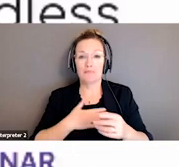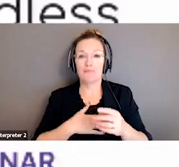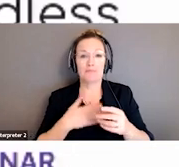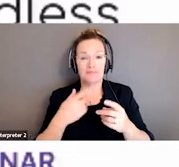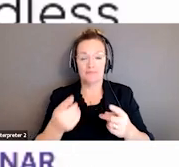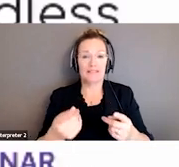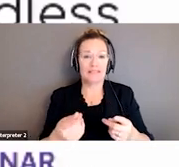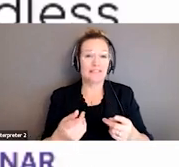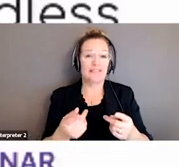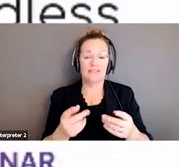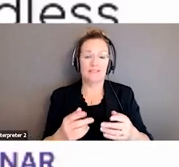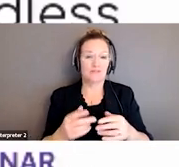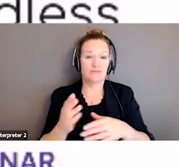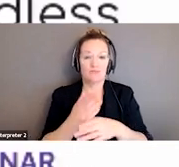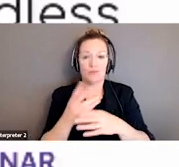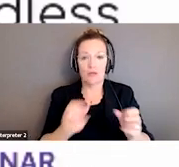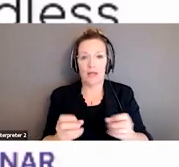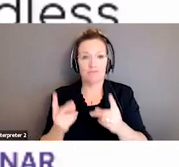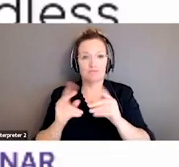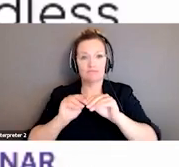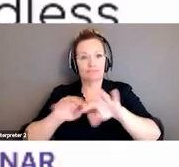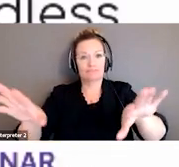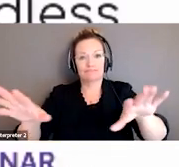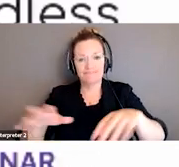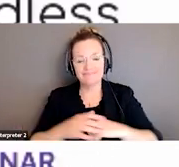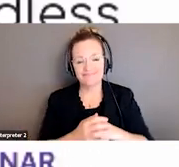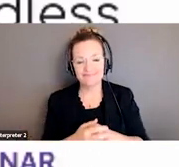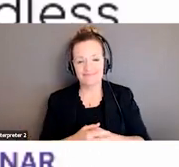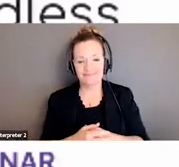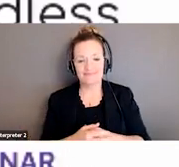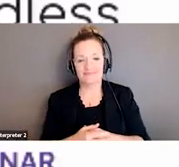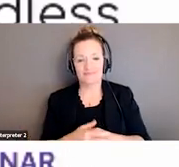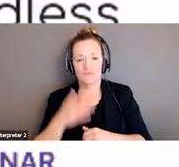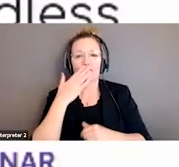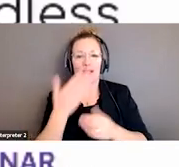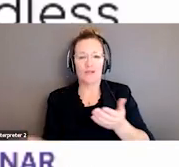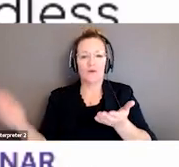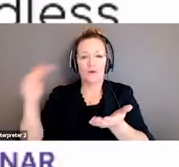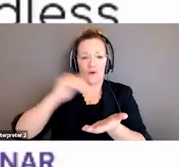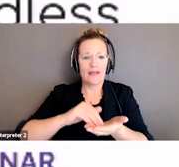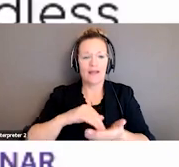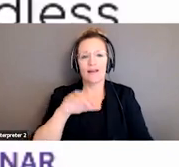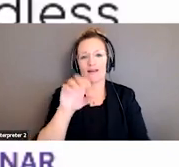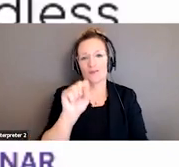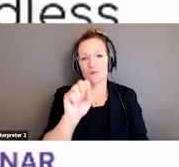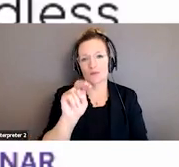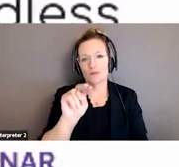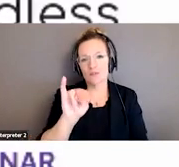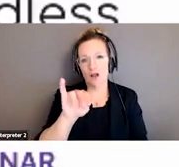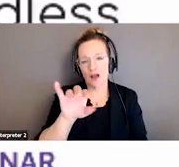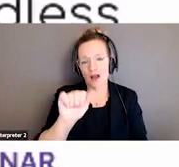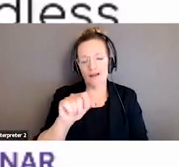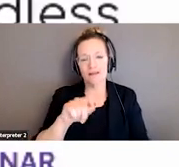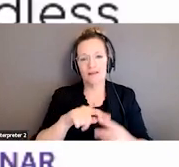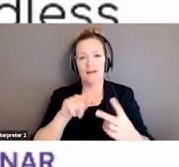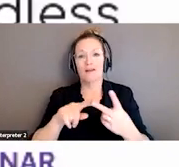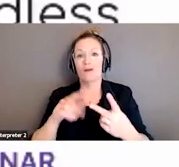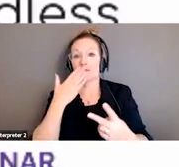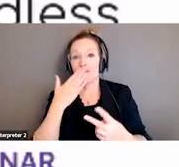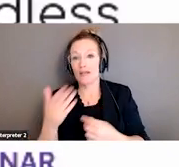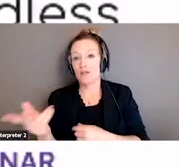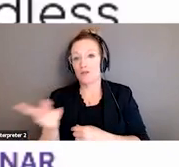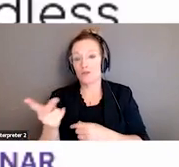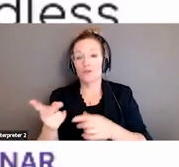at Boundless Accelerator. Again, a sincere thank you to Sonia, to our Assign